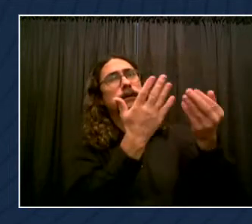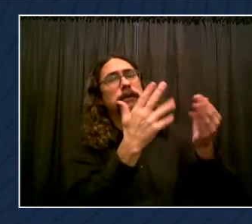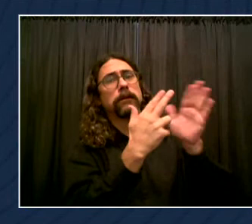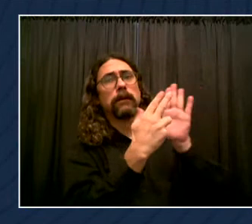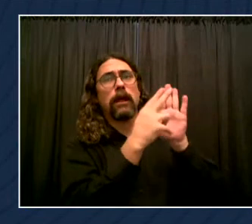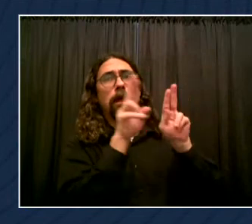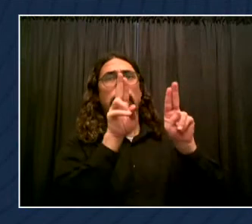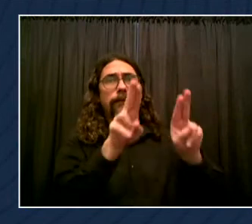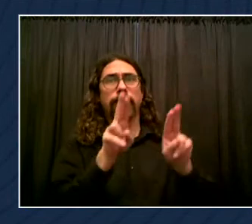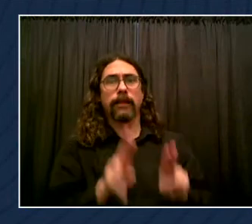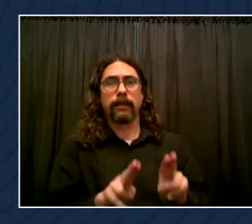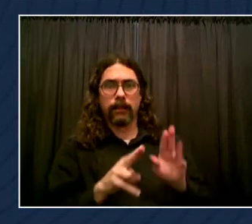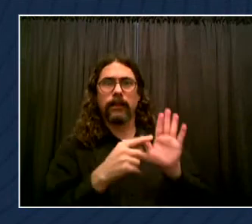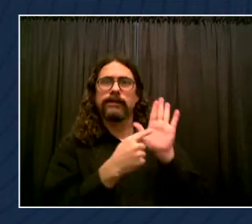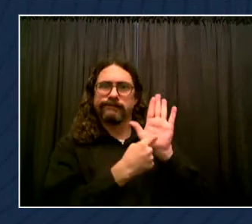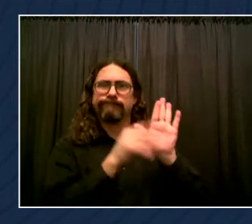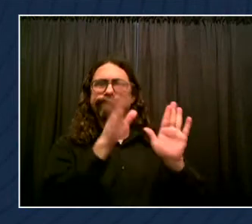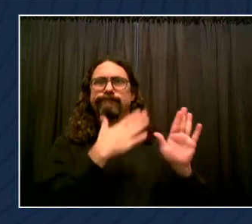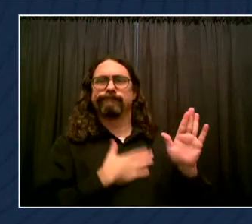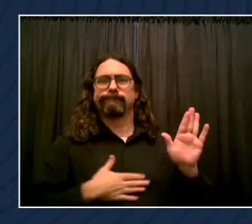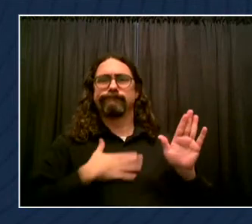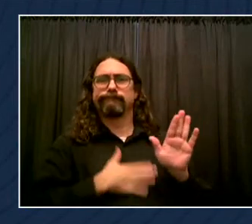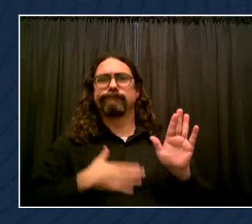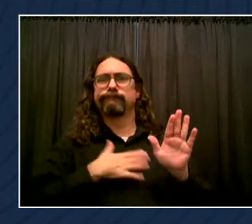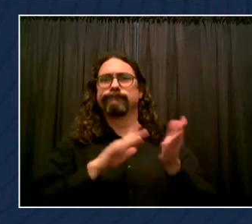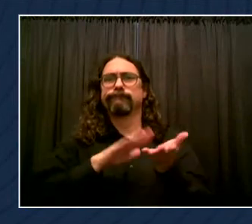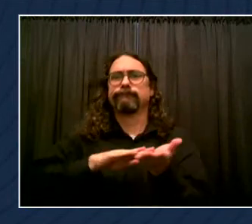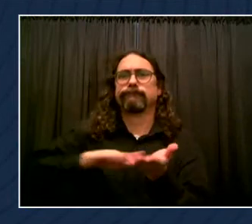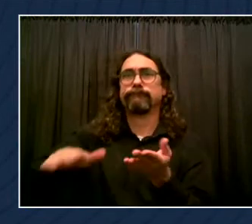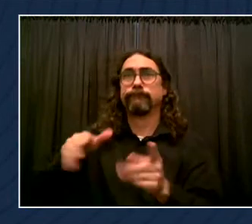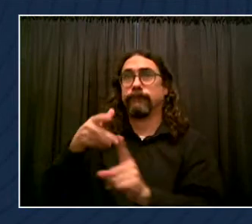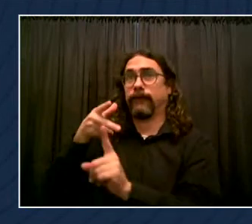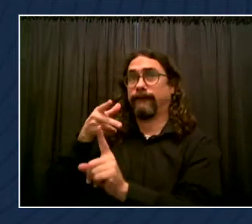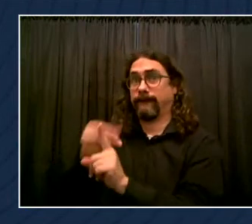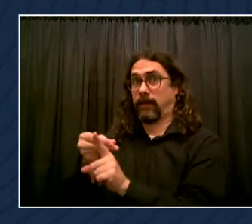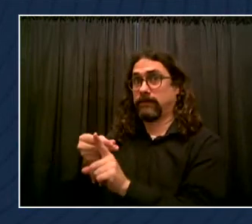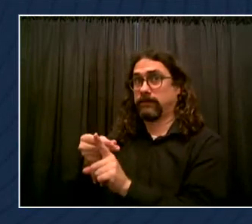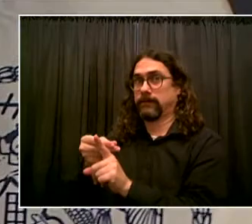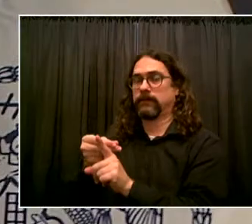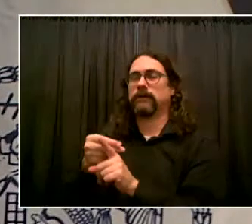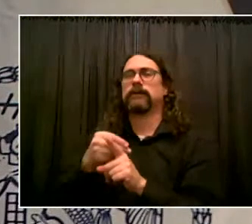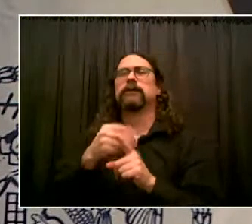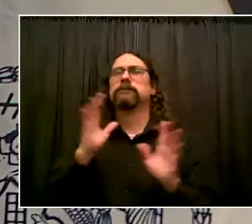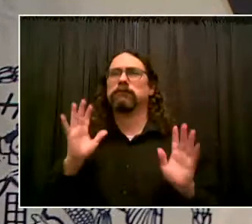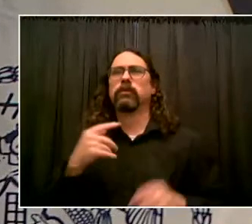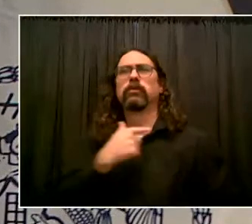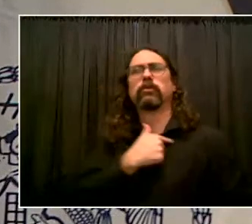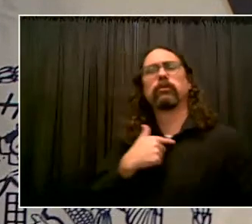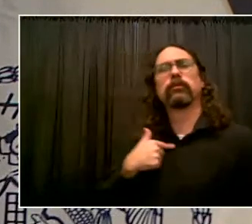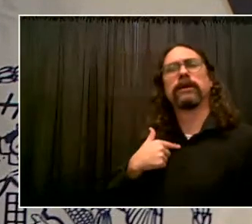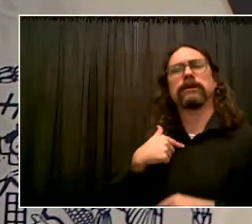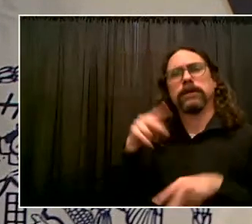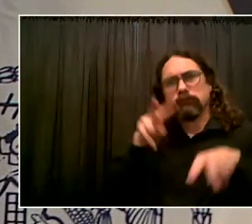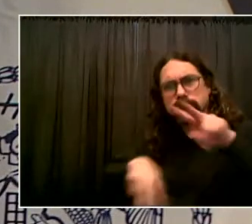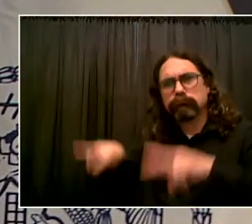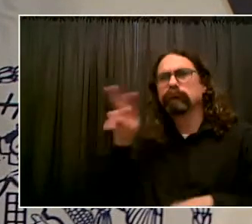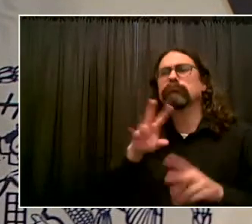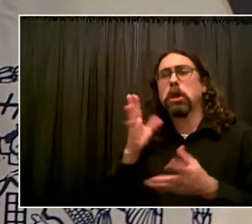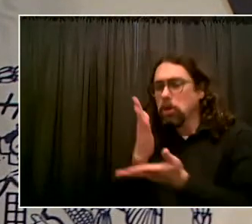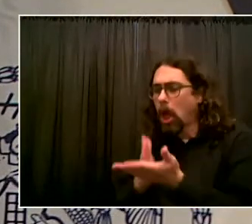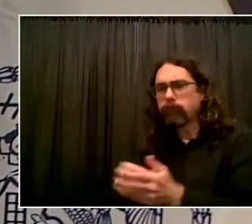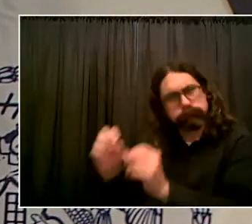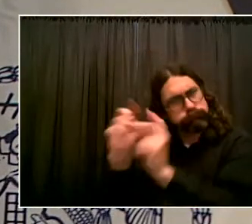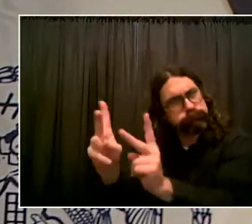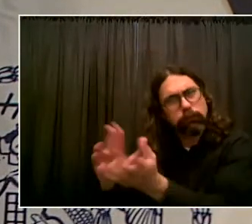of denied, people will choose to get the vaccines. Thank you very much, Commissioner. Go ahead. Last, we have